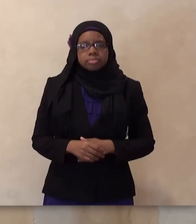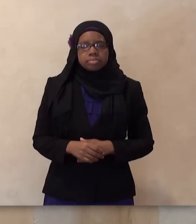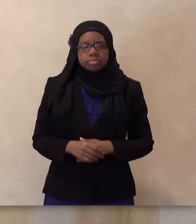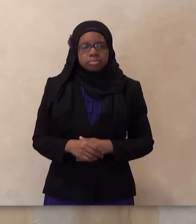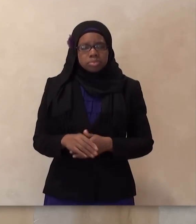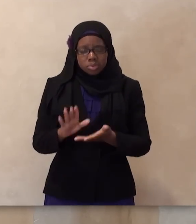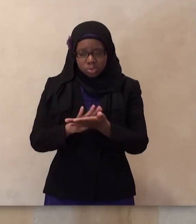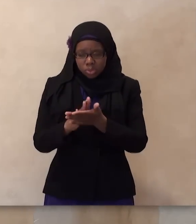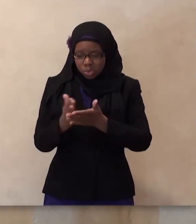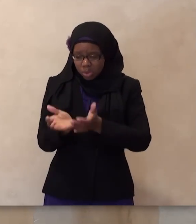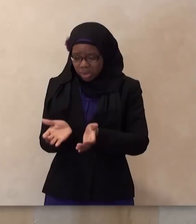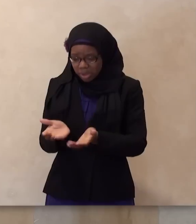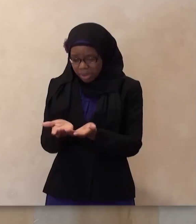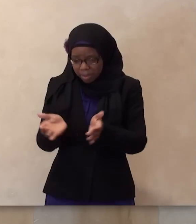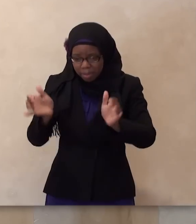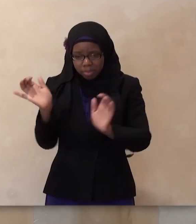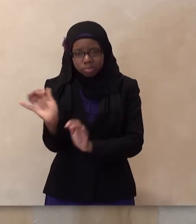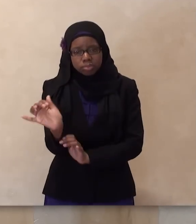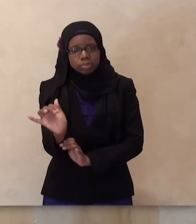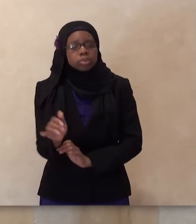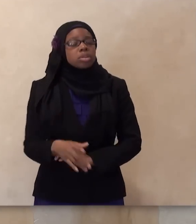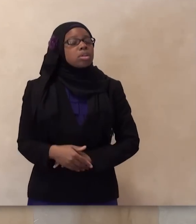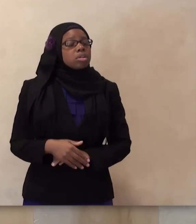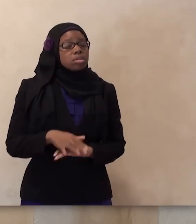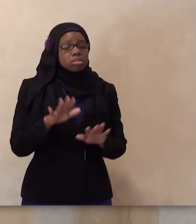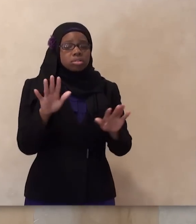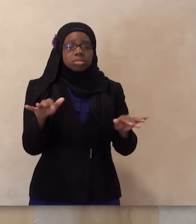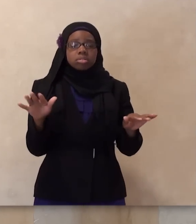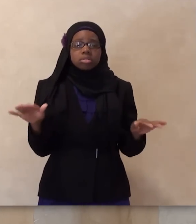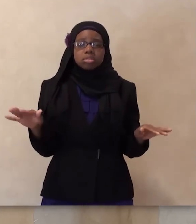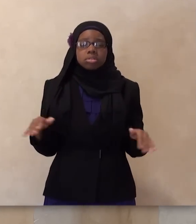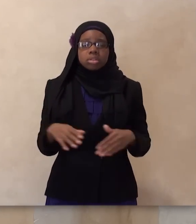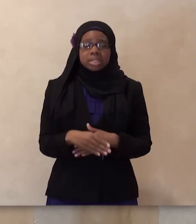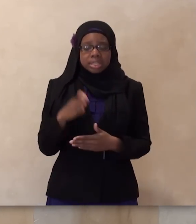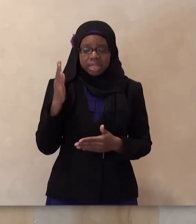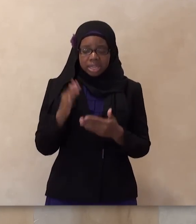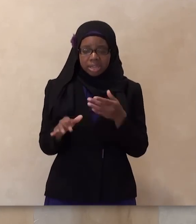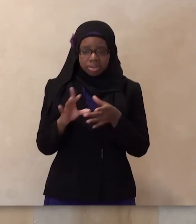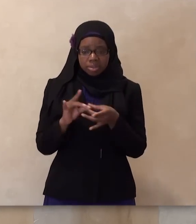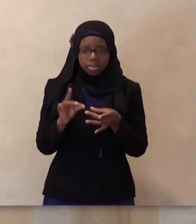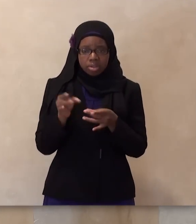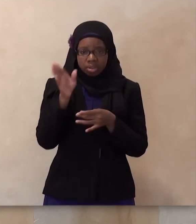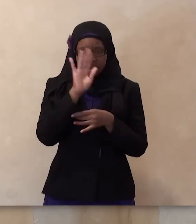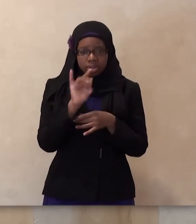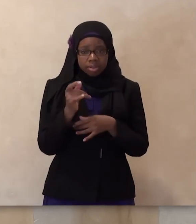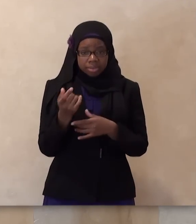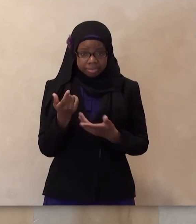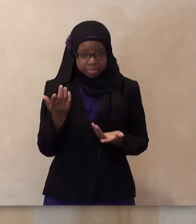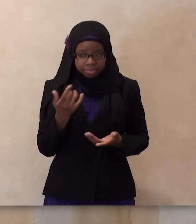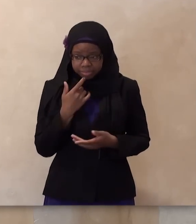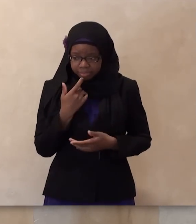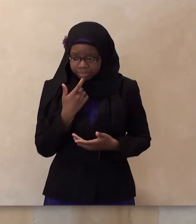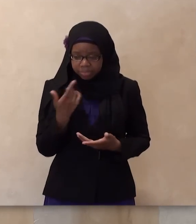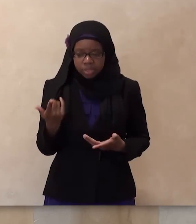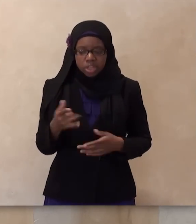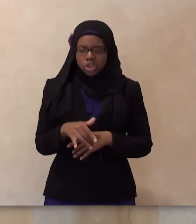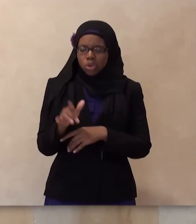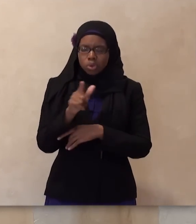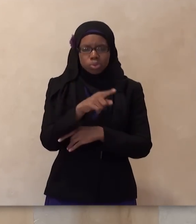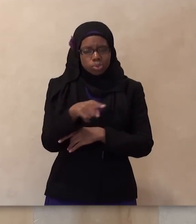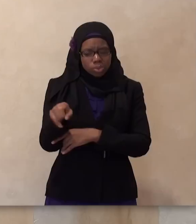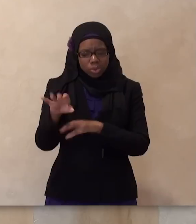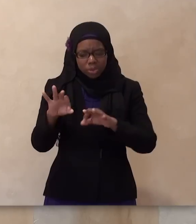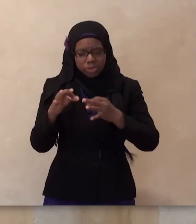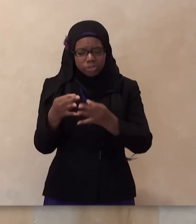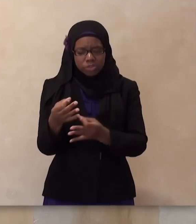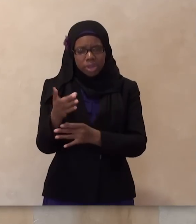fixed in their places. My brothers and sisters, and at the end of the verse, Allah says, work you, O family of Dawood, with thanks,